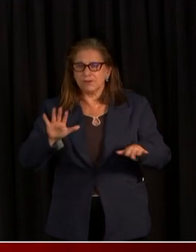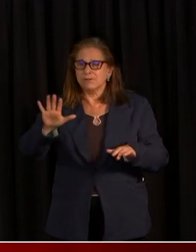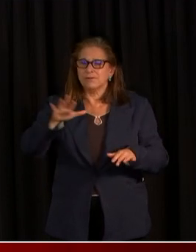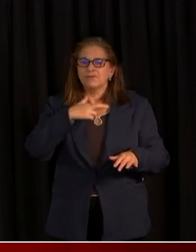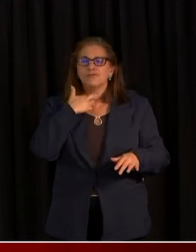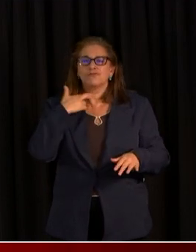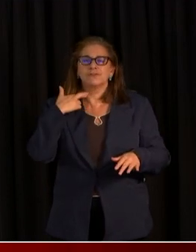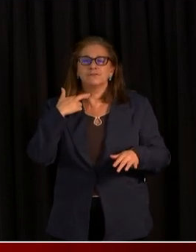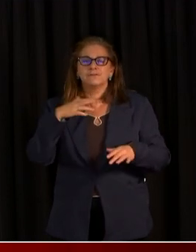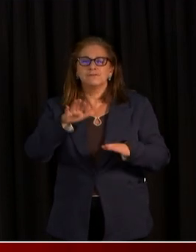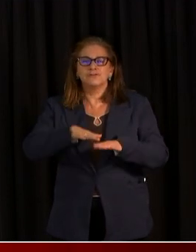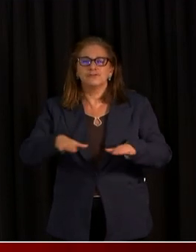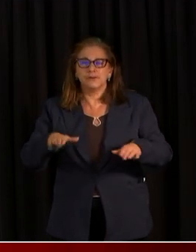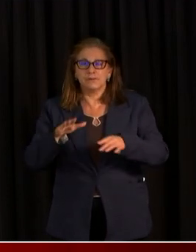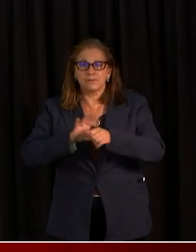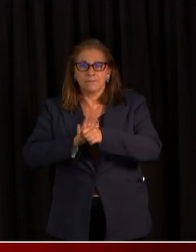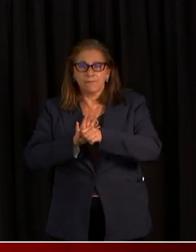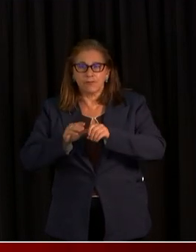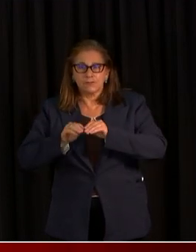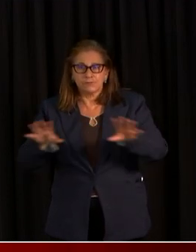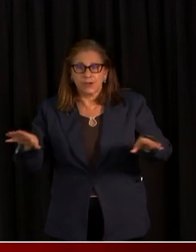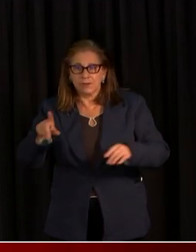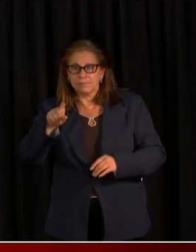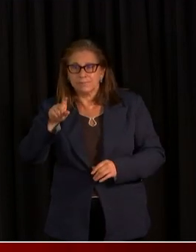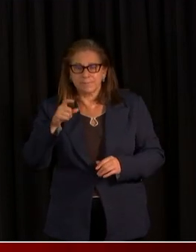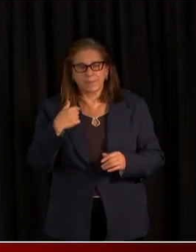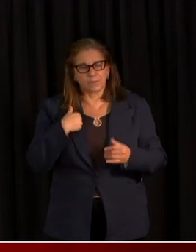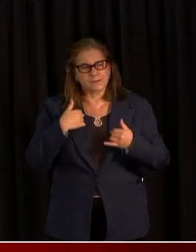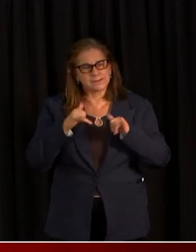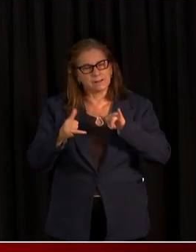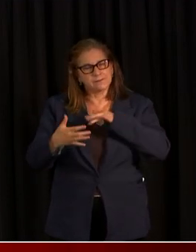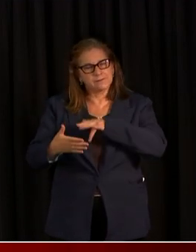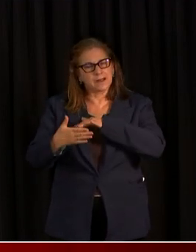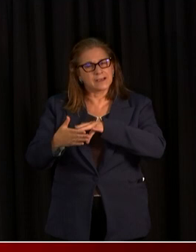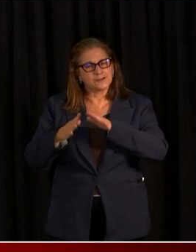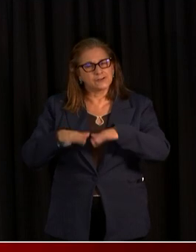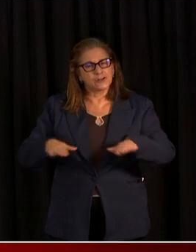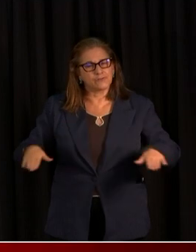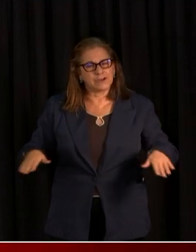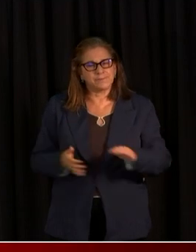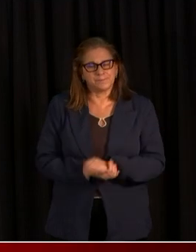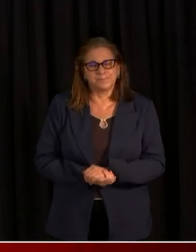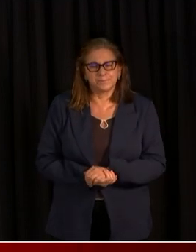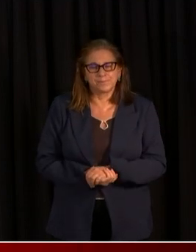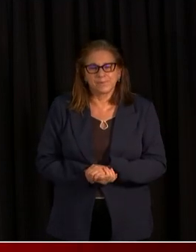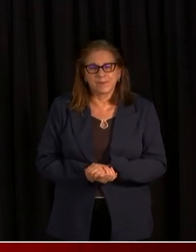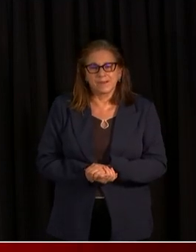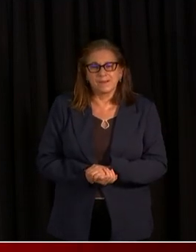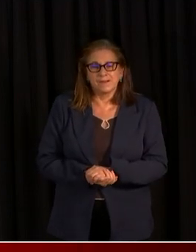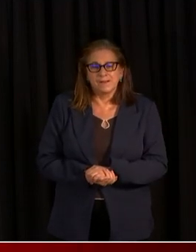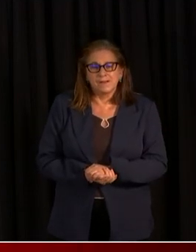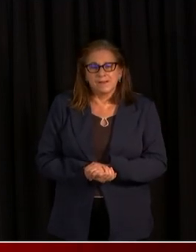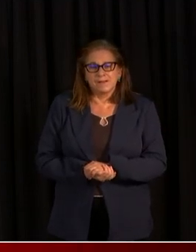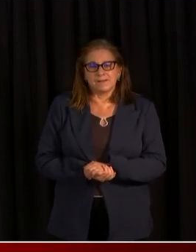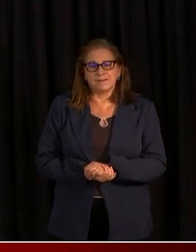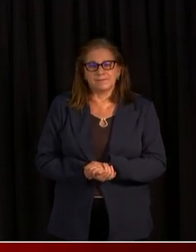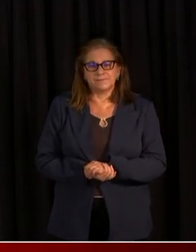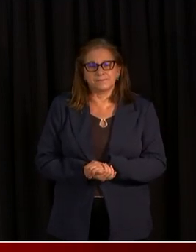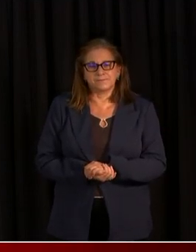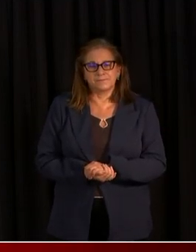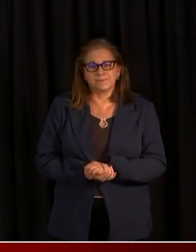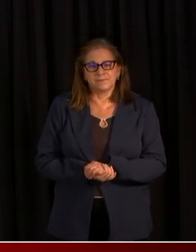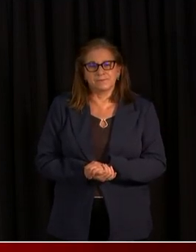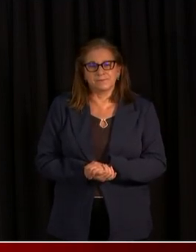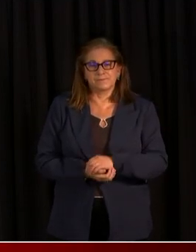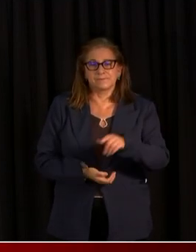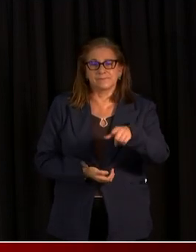COVID-19, SARS-CoV-2, but we are seeing an increased percentage of our cases happening even